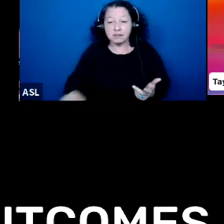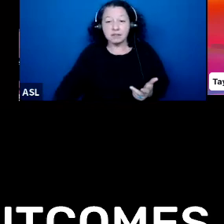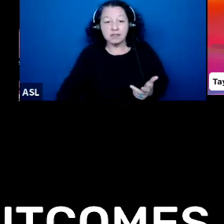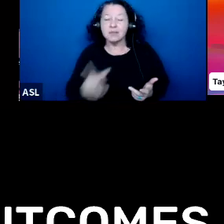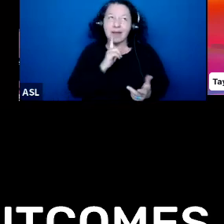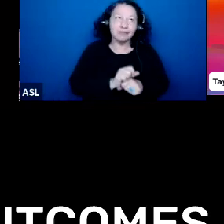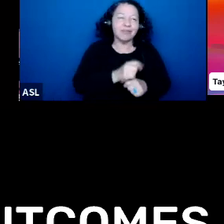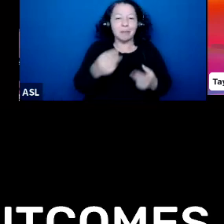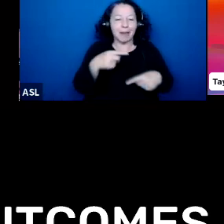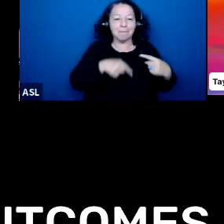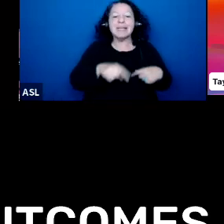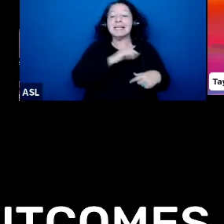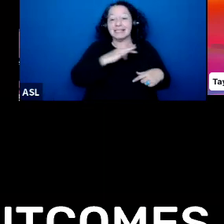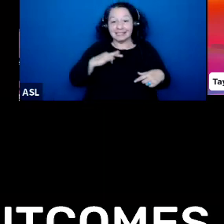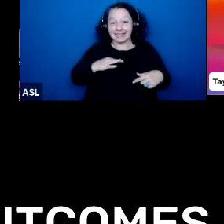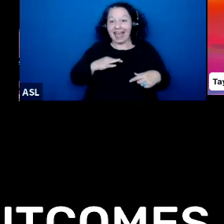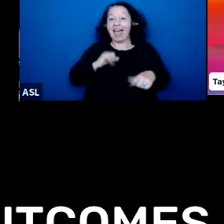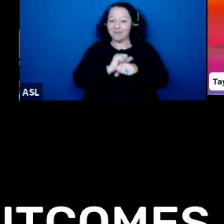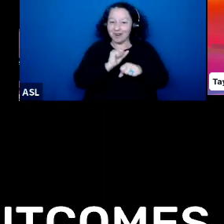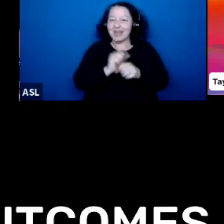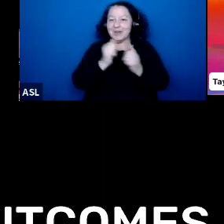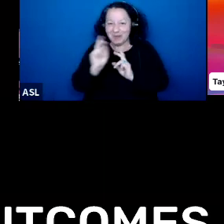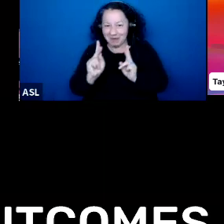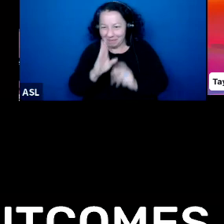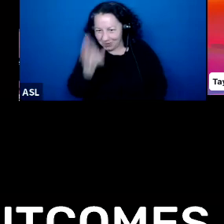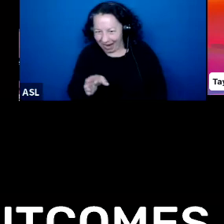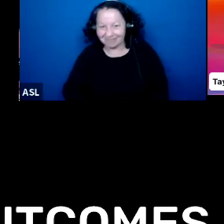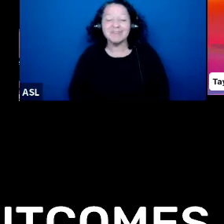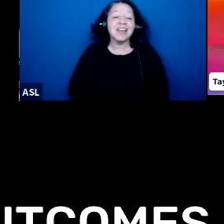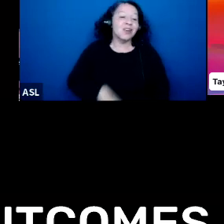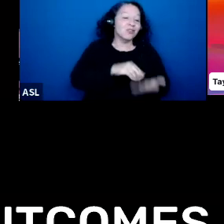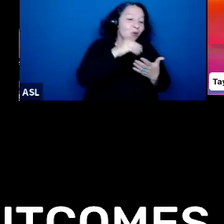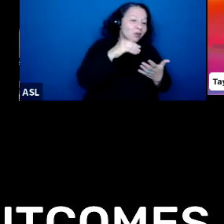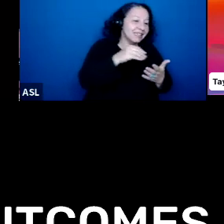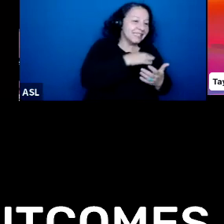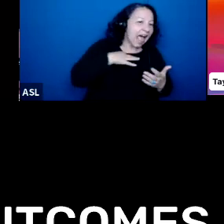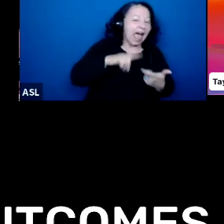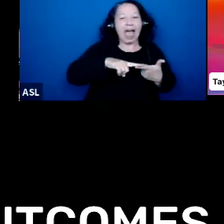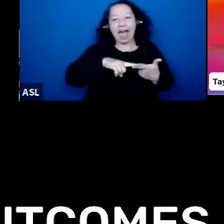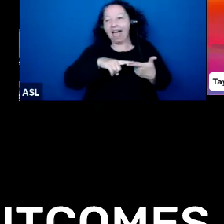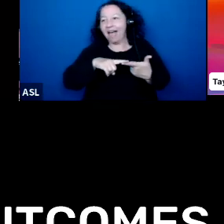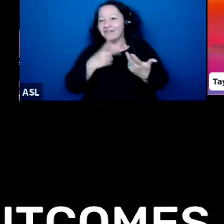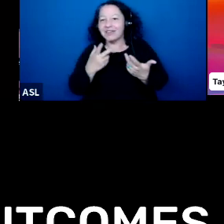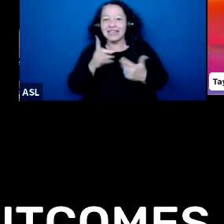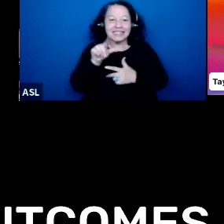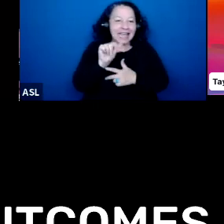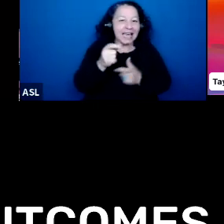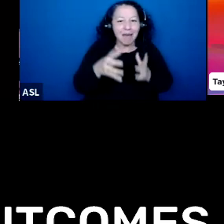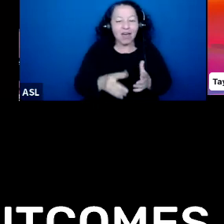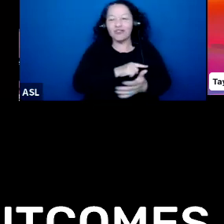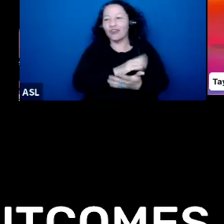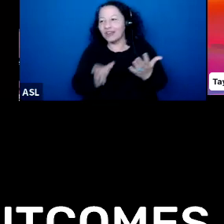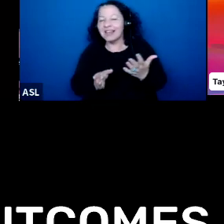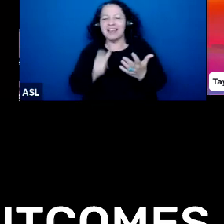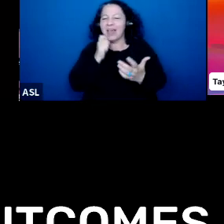do anything about this because my leadership, supervisors, managers, they don't really think it's worth the investment or worth